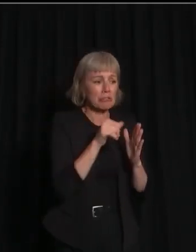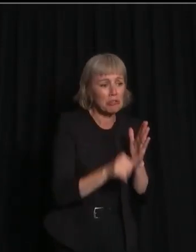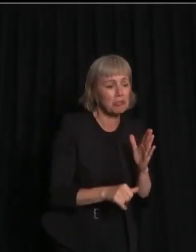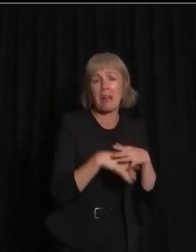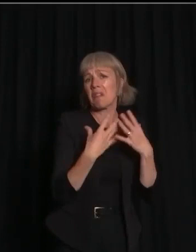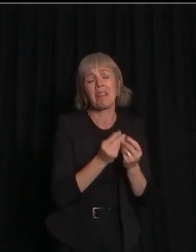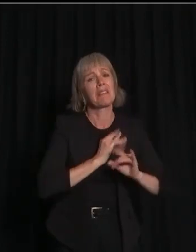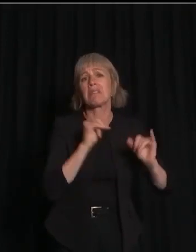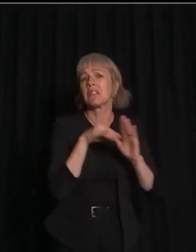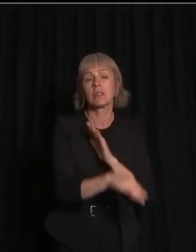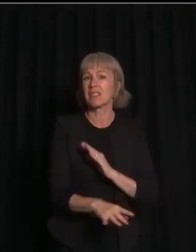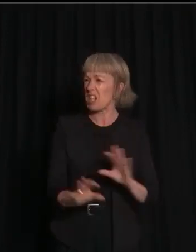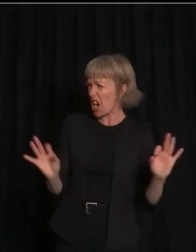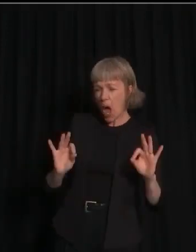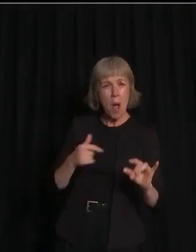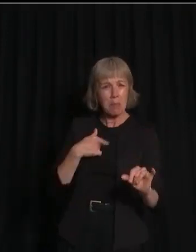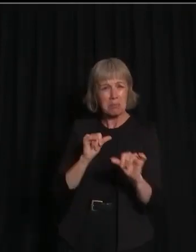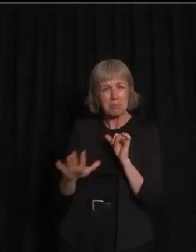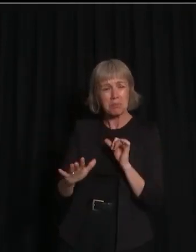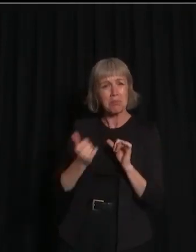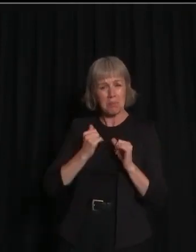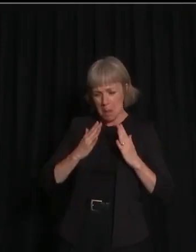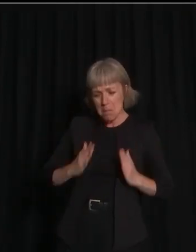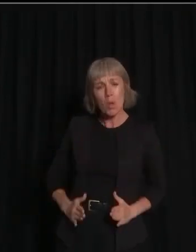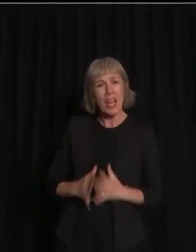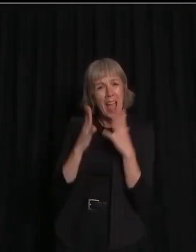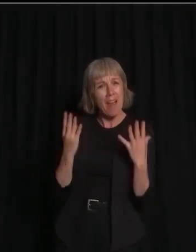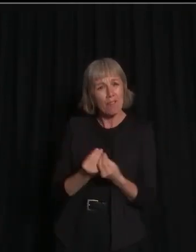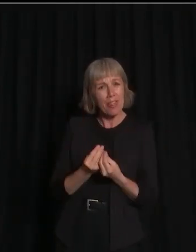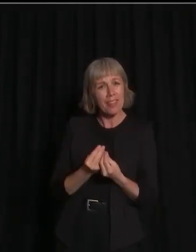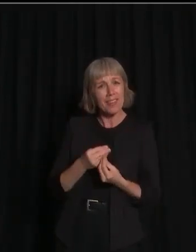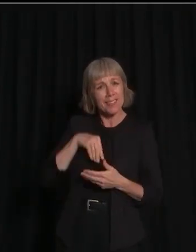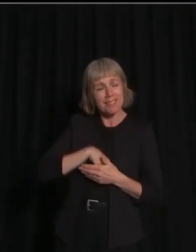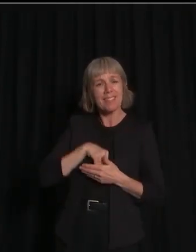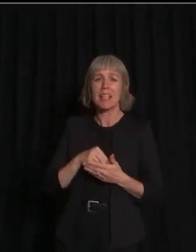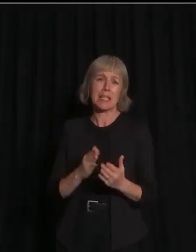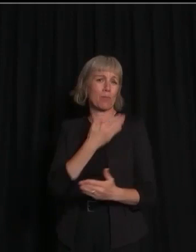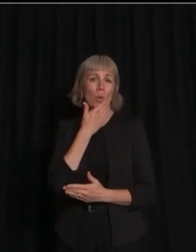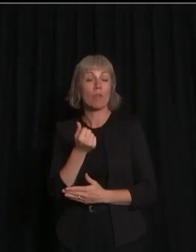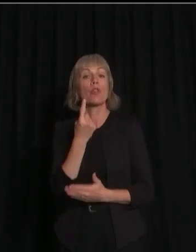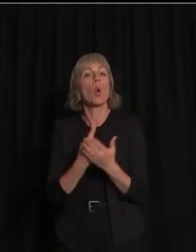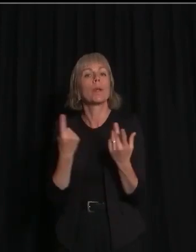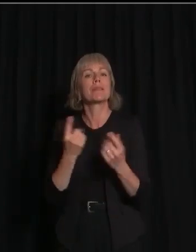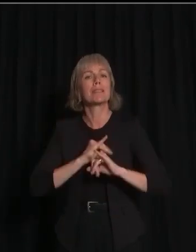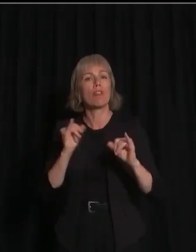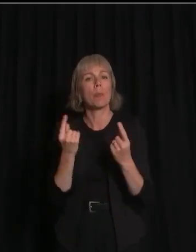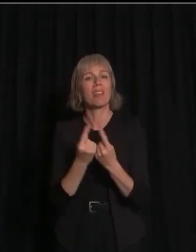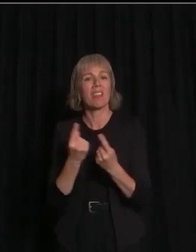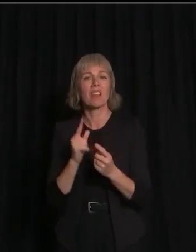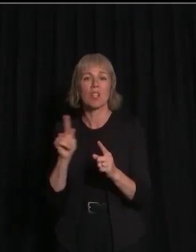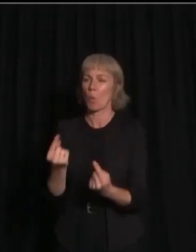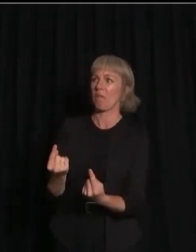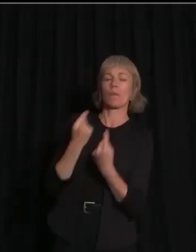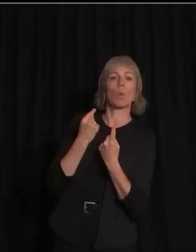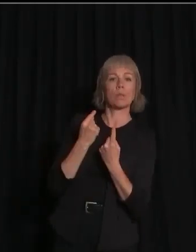incredible, and our variations of sex characteristics are beautiful, and the only thing that is terrible is what's being done to us because